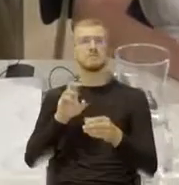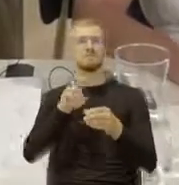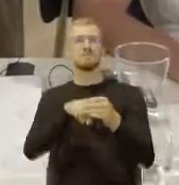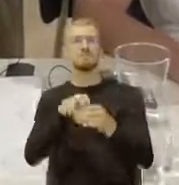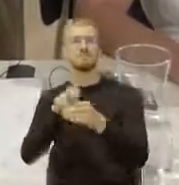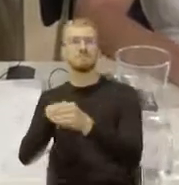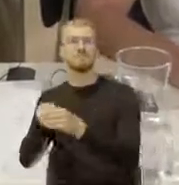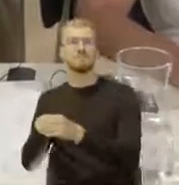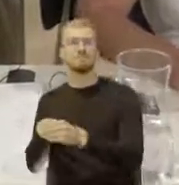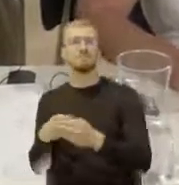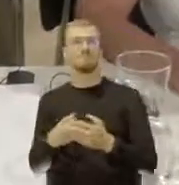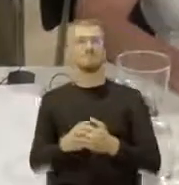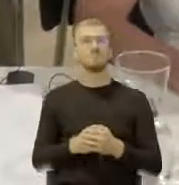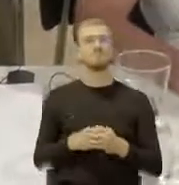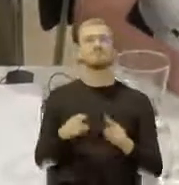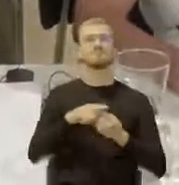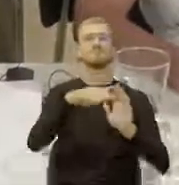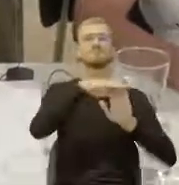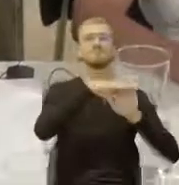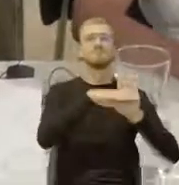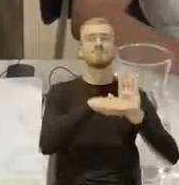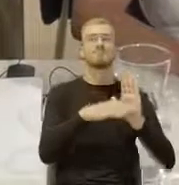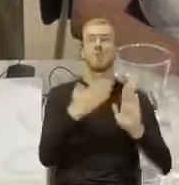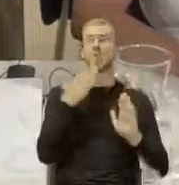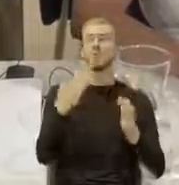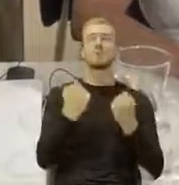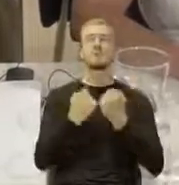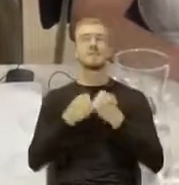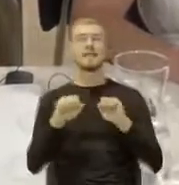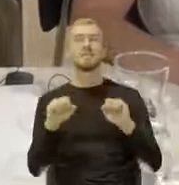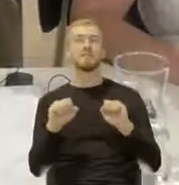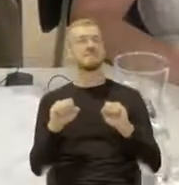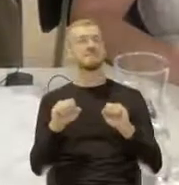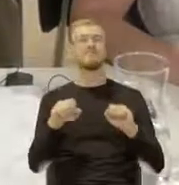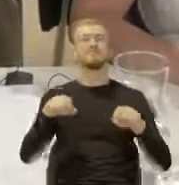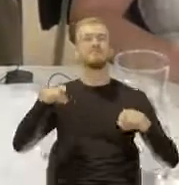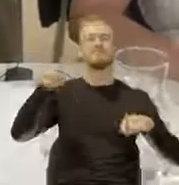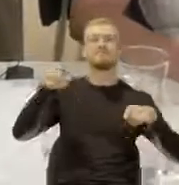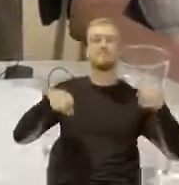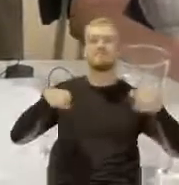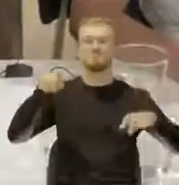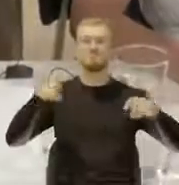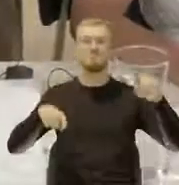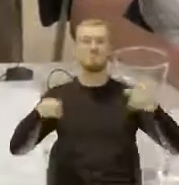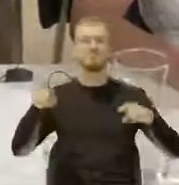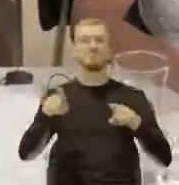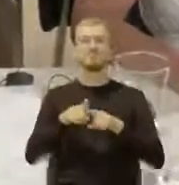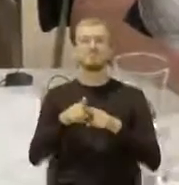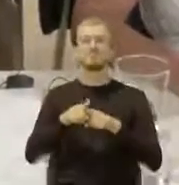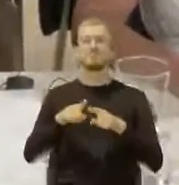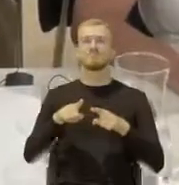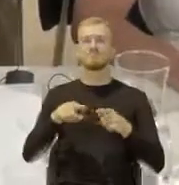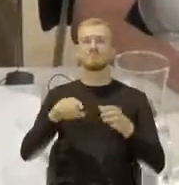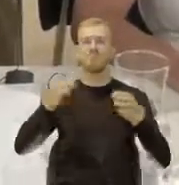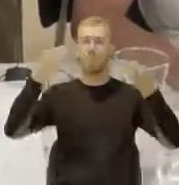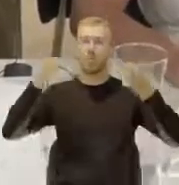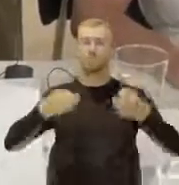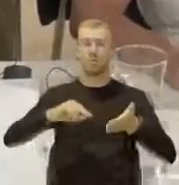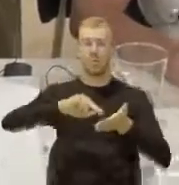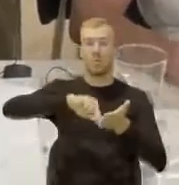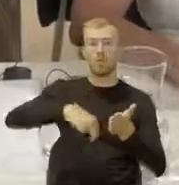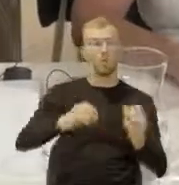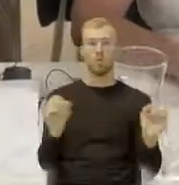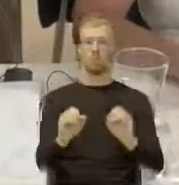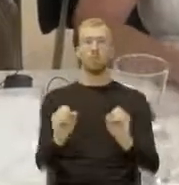often 0-hour employment contracts. They are overwhelmingly exposed to lack